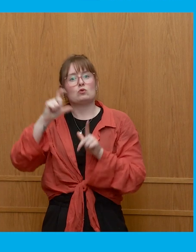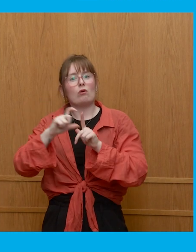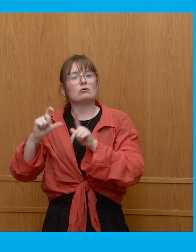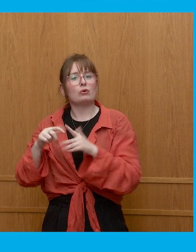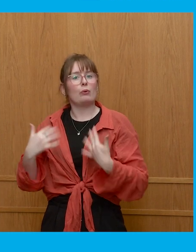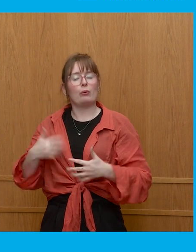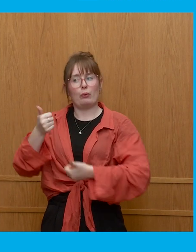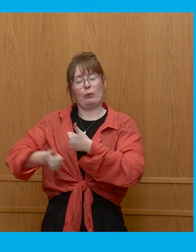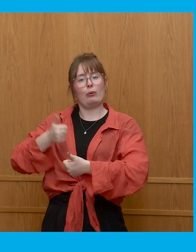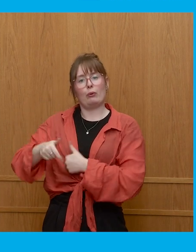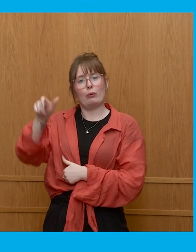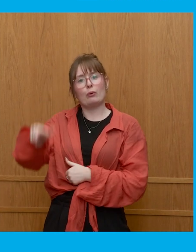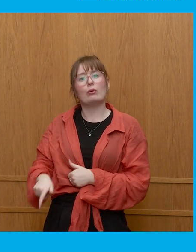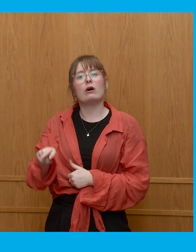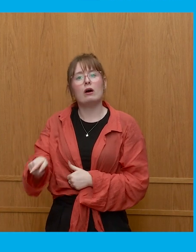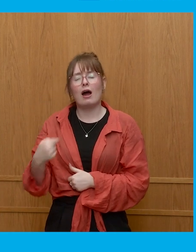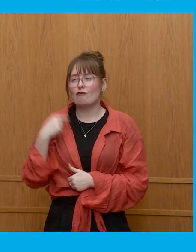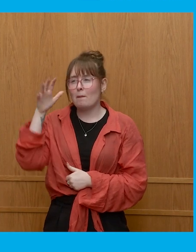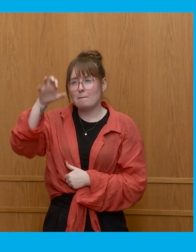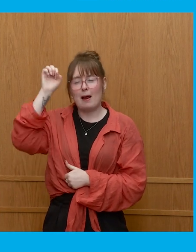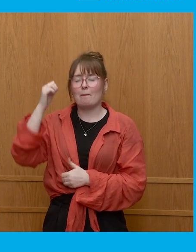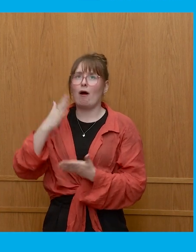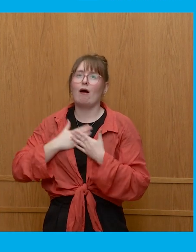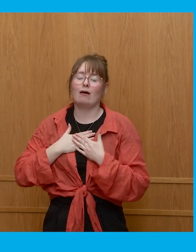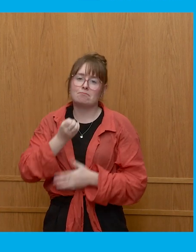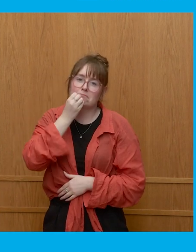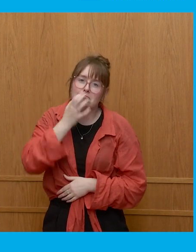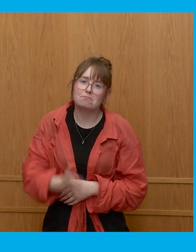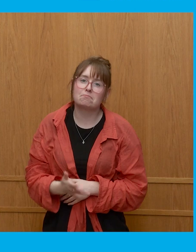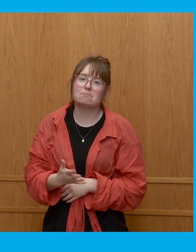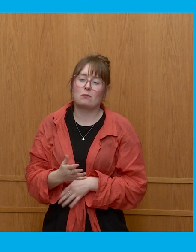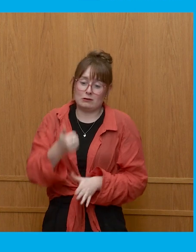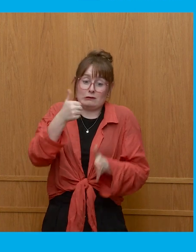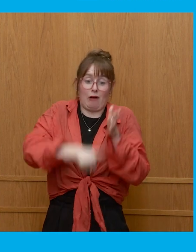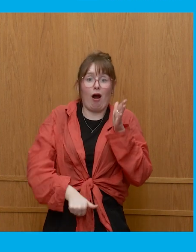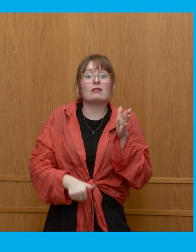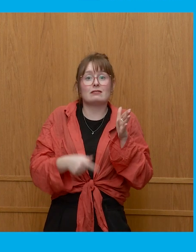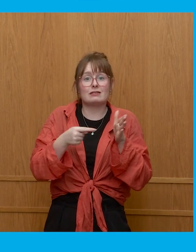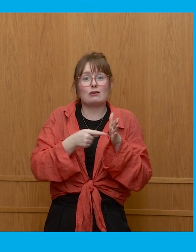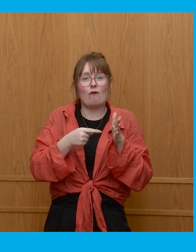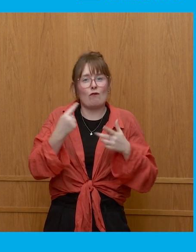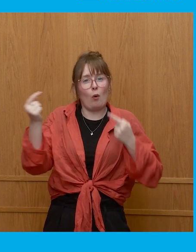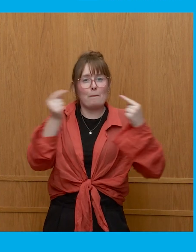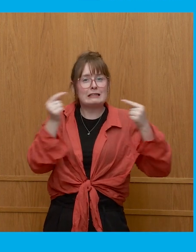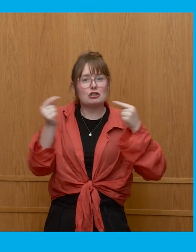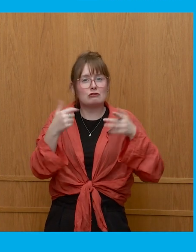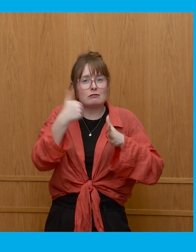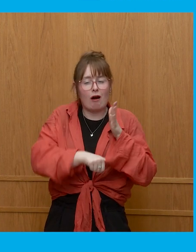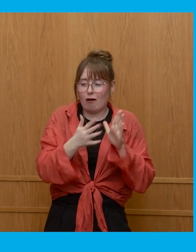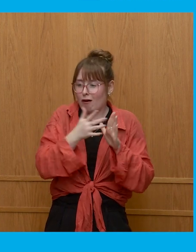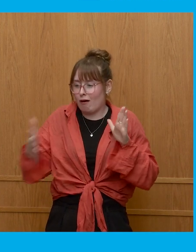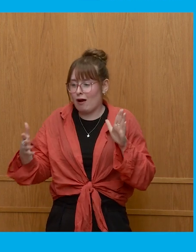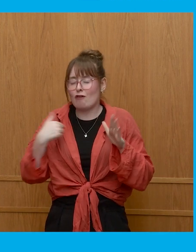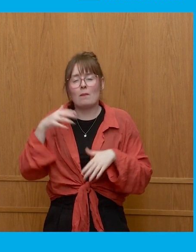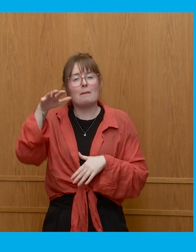Dewar, and I remember very fondly the beginning of the competition. And